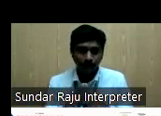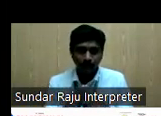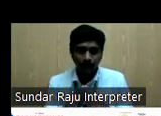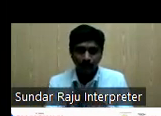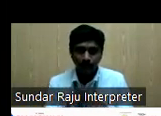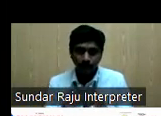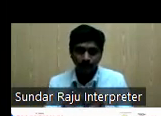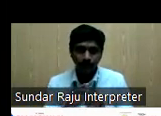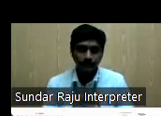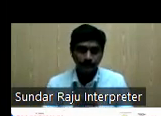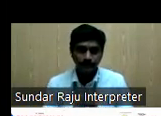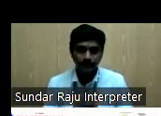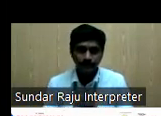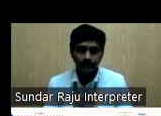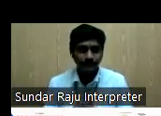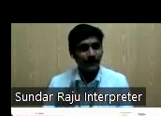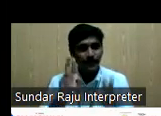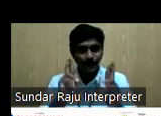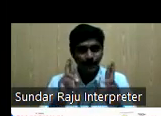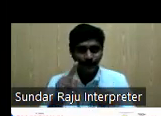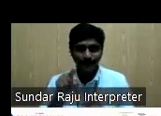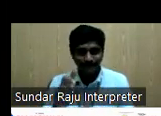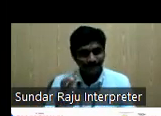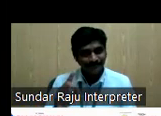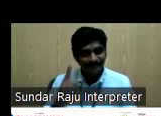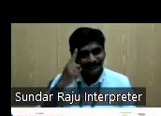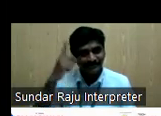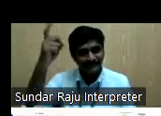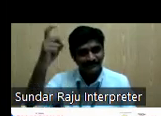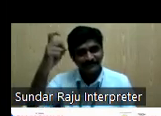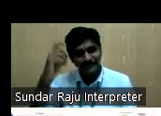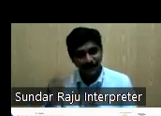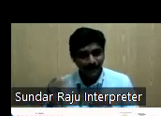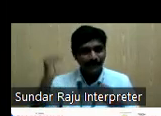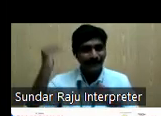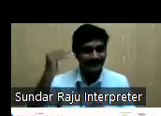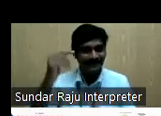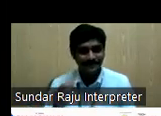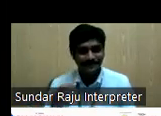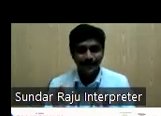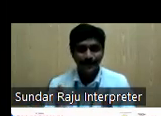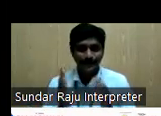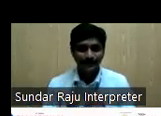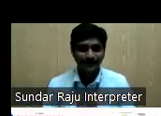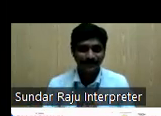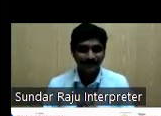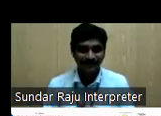fears and dreams know no bounds. And Rohit, Vamshi, and